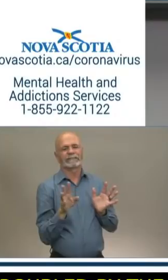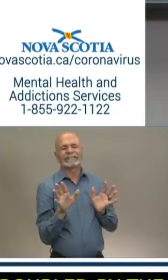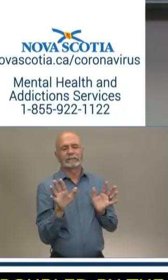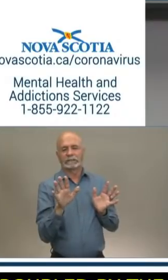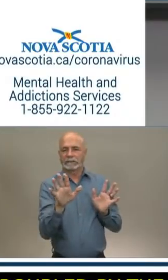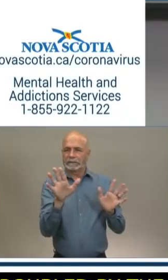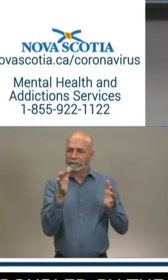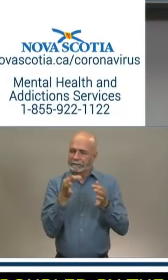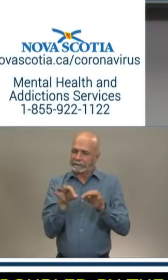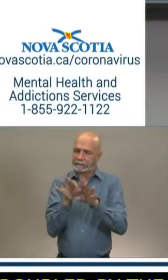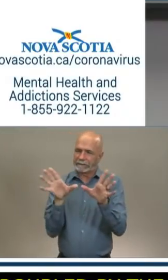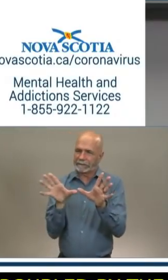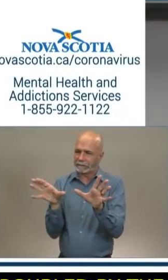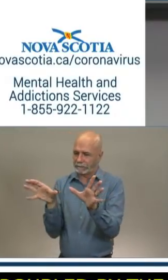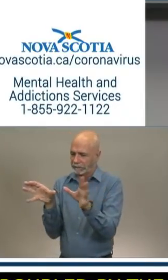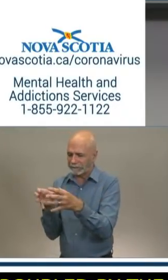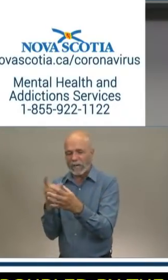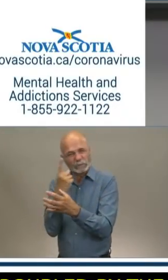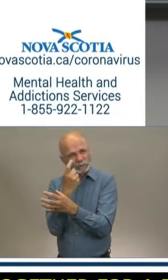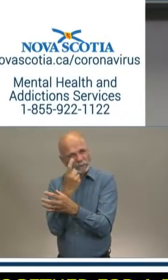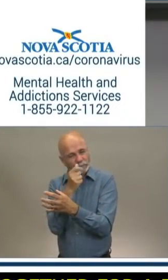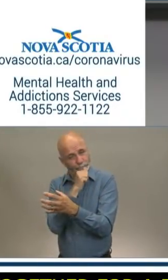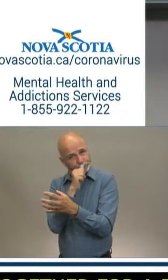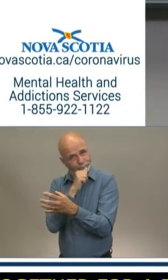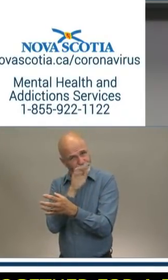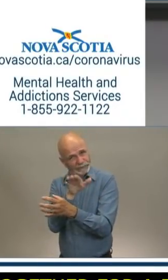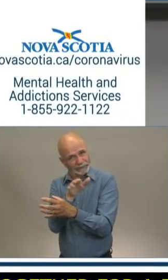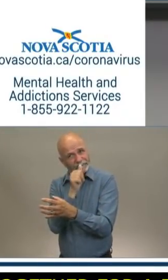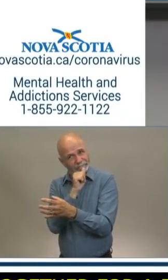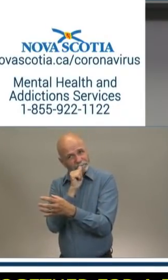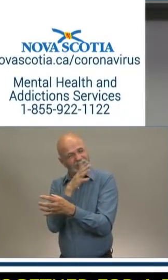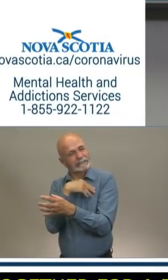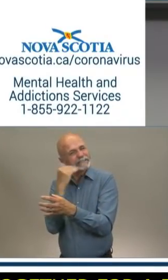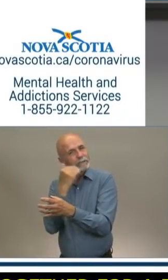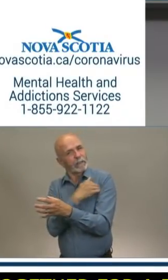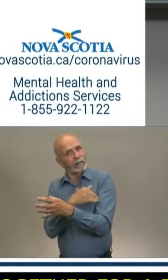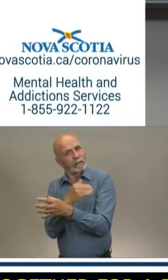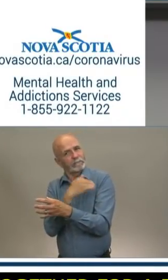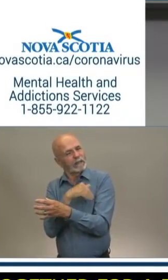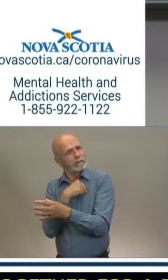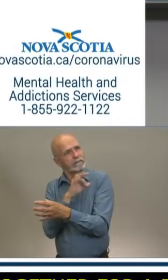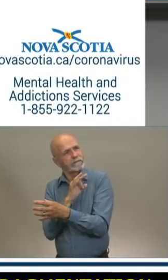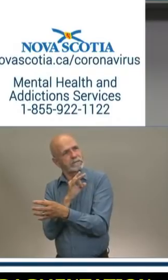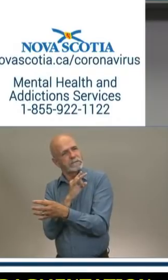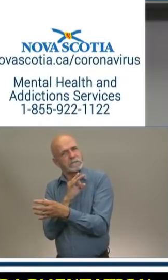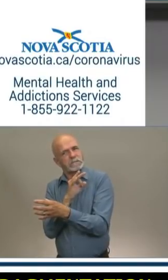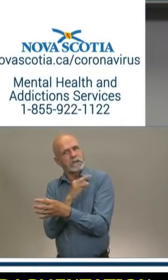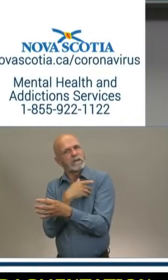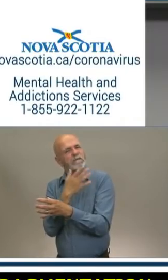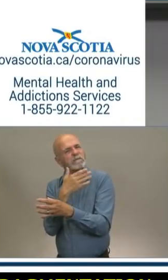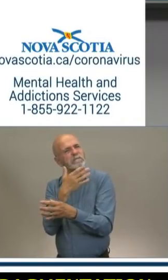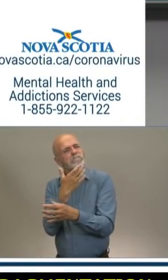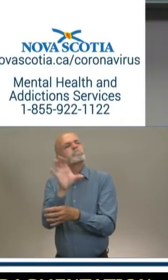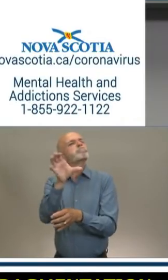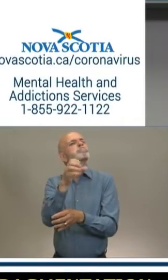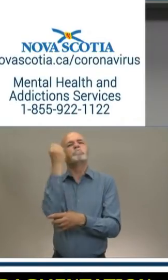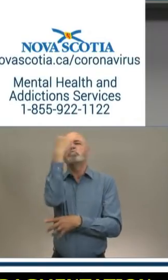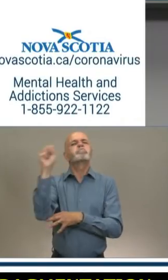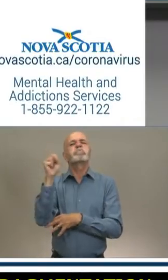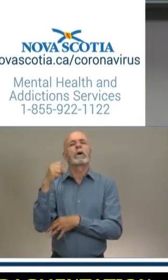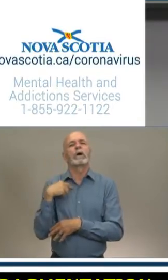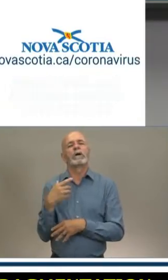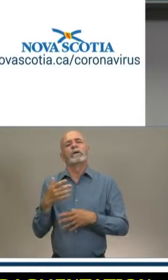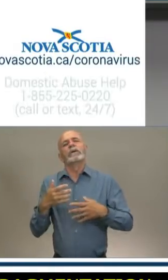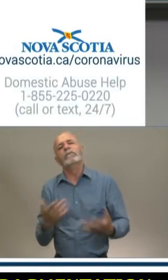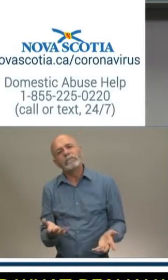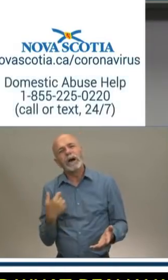that fragmentation was what really was troubling me. We can't afford that. We get through this by getting through it by caring for each other, looking